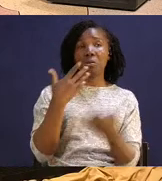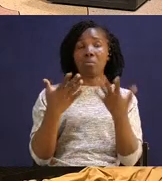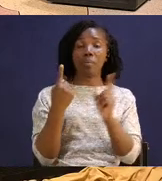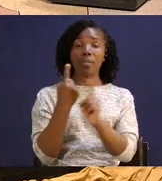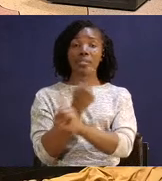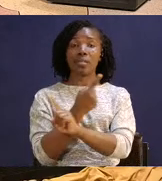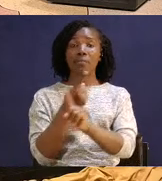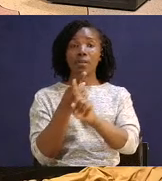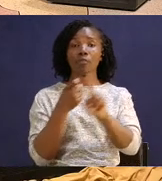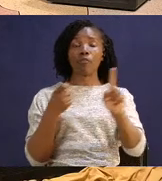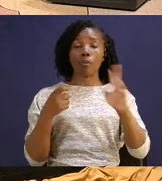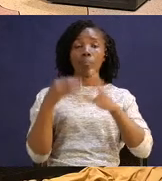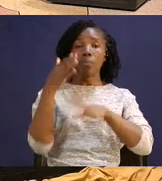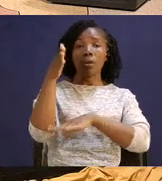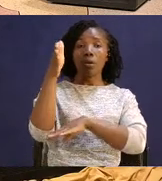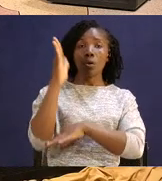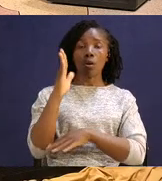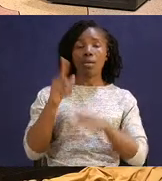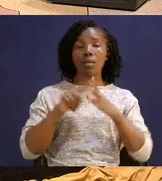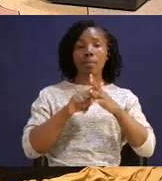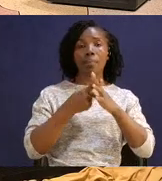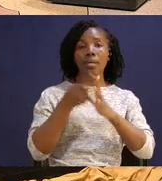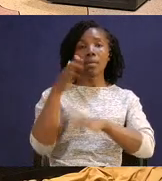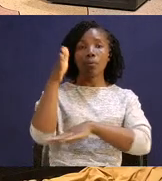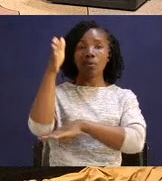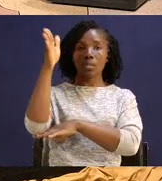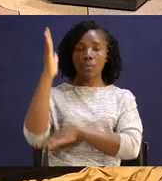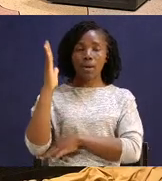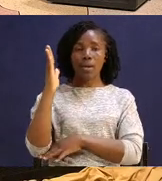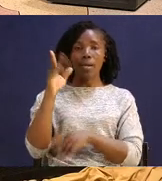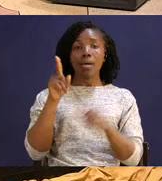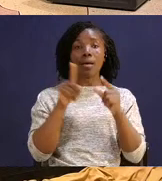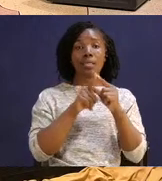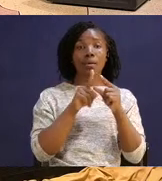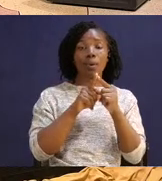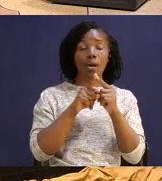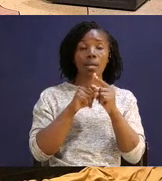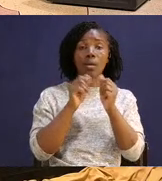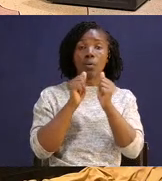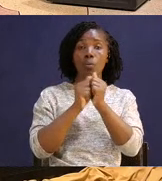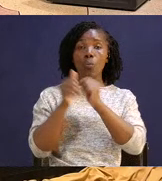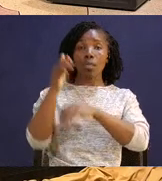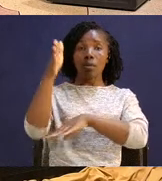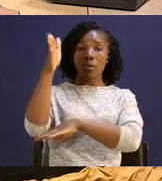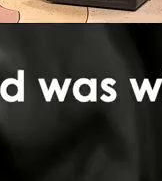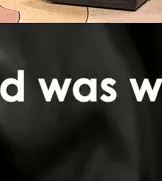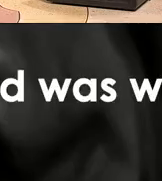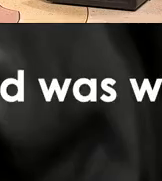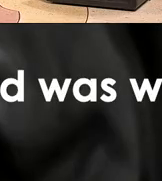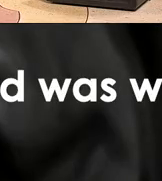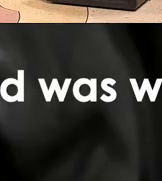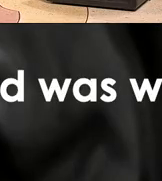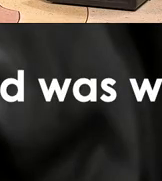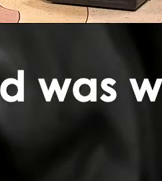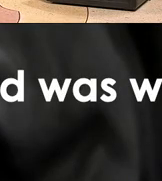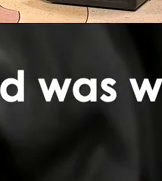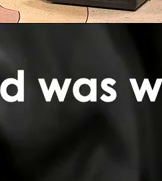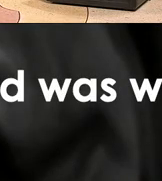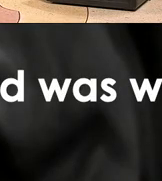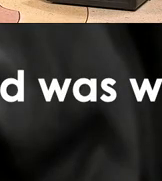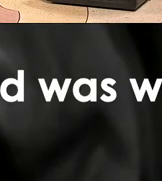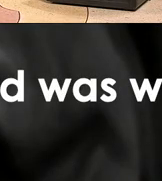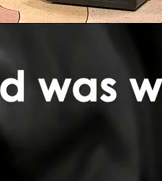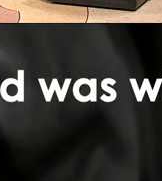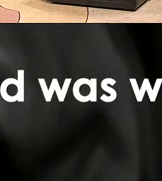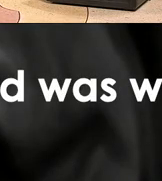from God? So in the beginning was the Word. This Word was with God. But interesting enough is that, and the Word